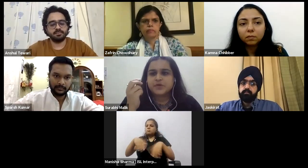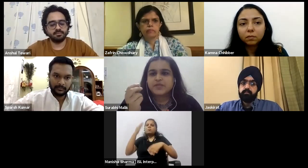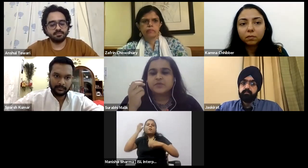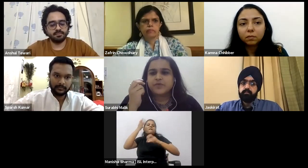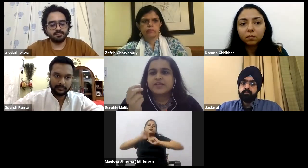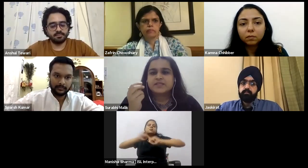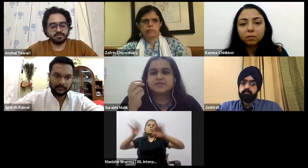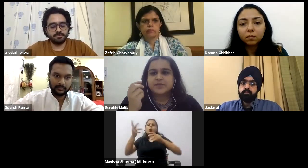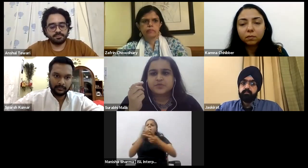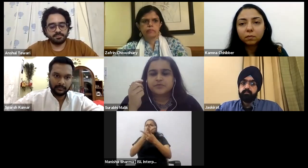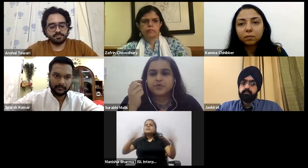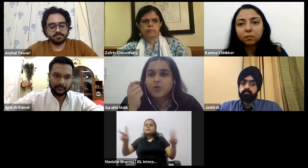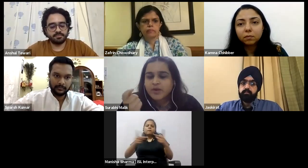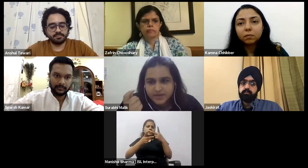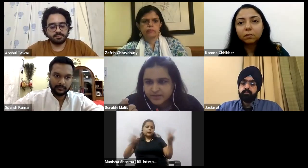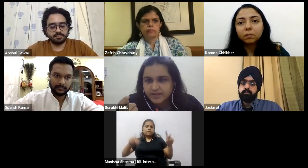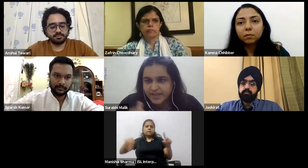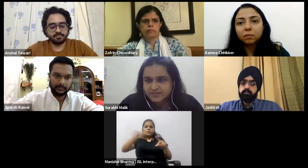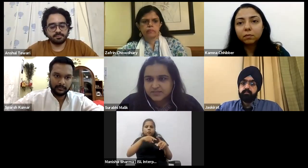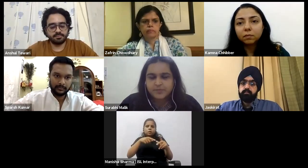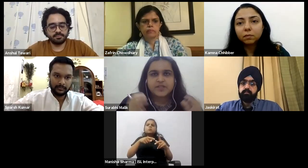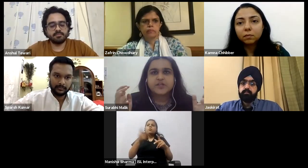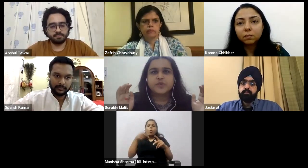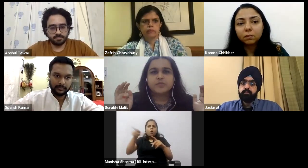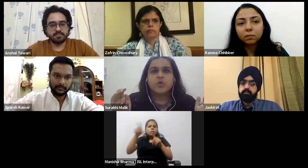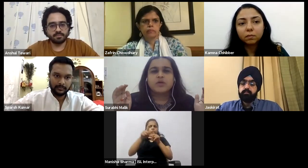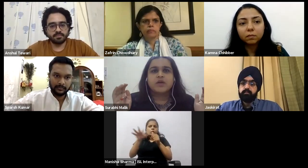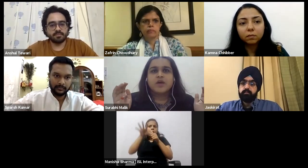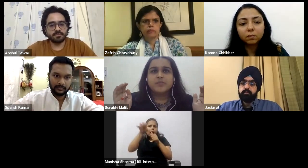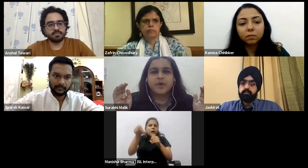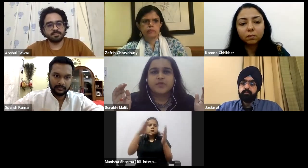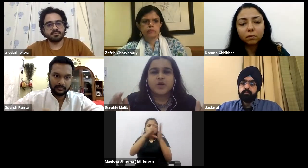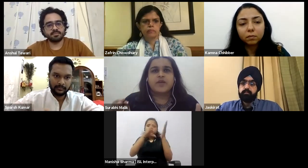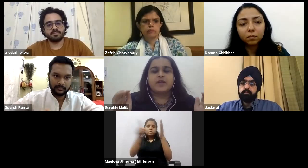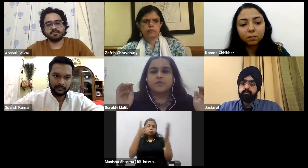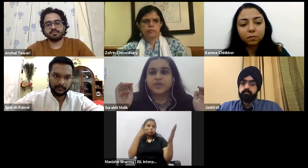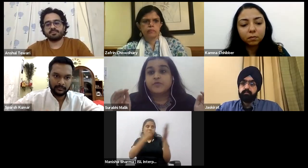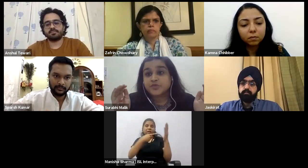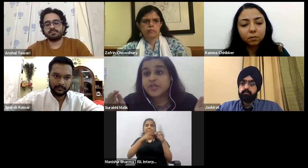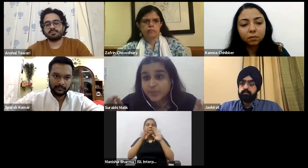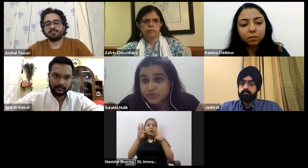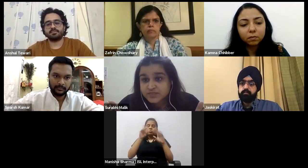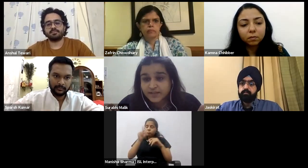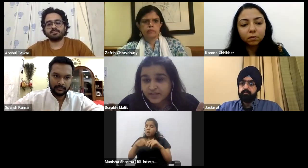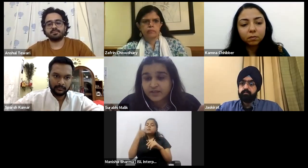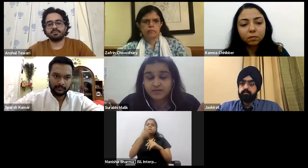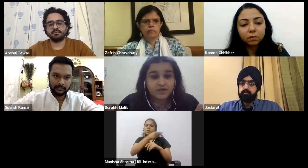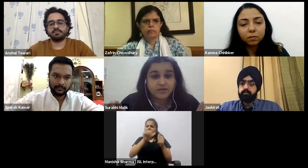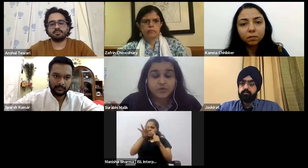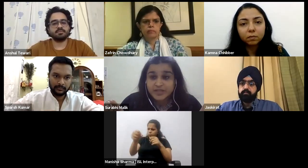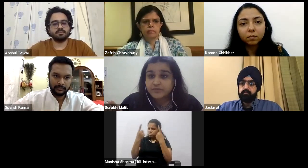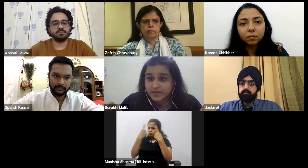difference between the various types of content that they access. I mean, they need to be more aware of the information neighborhoods that